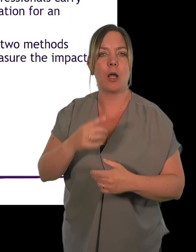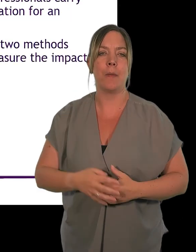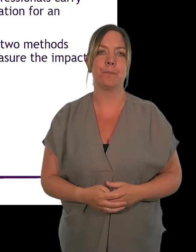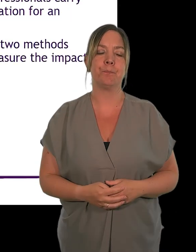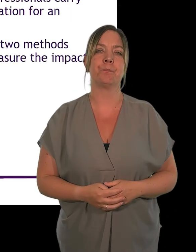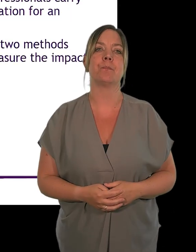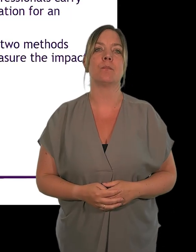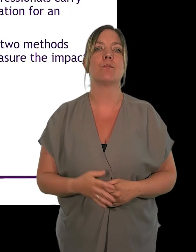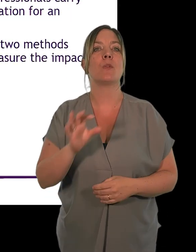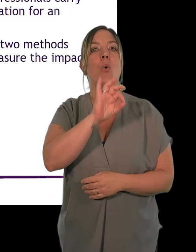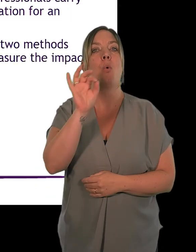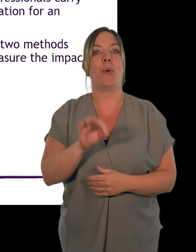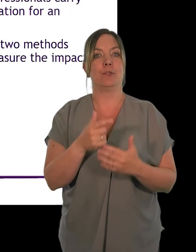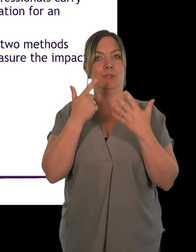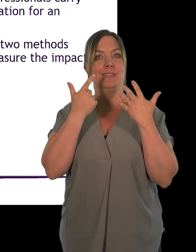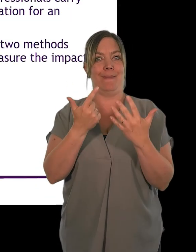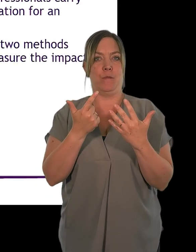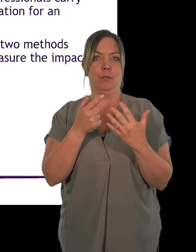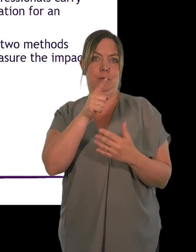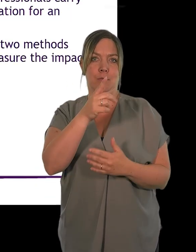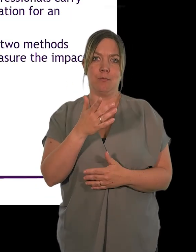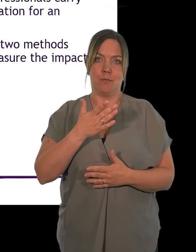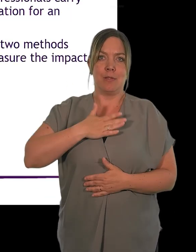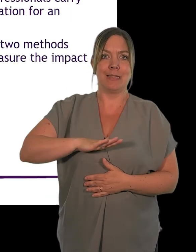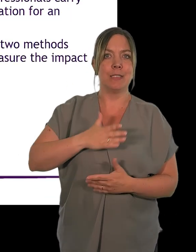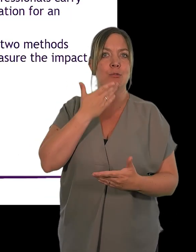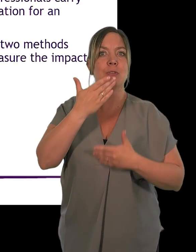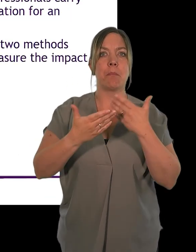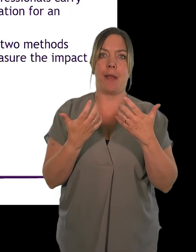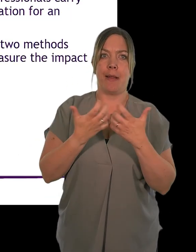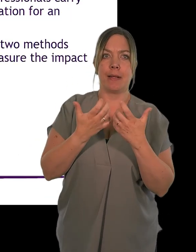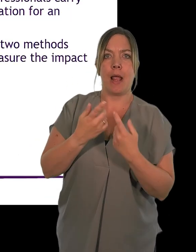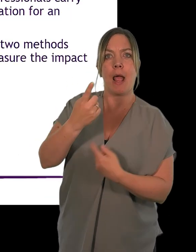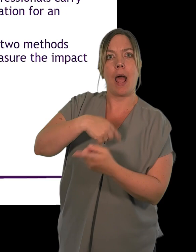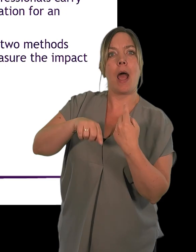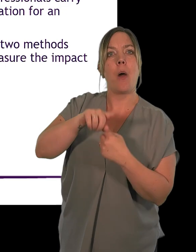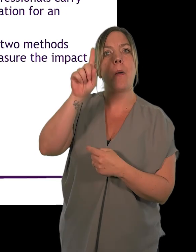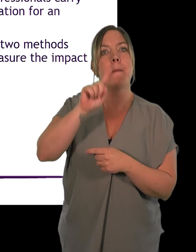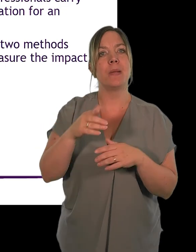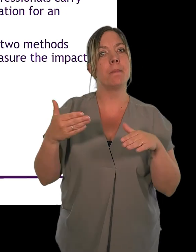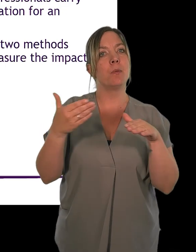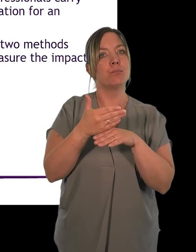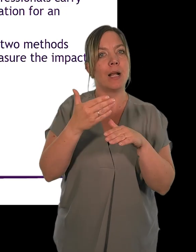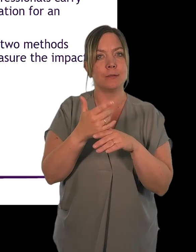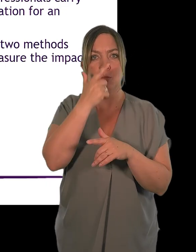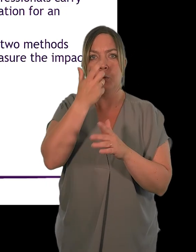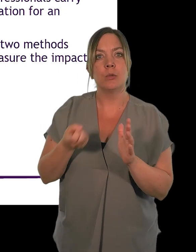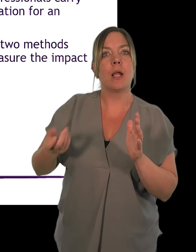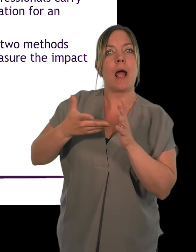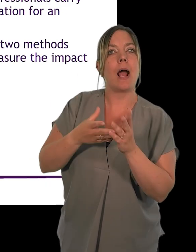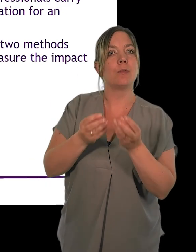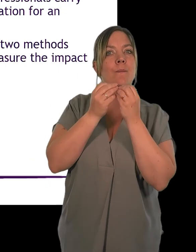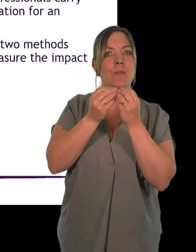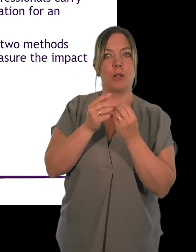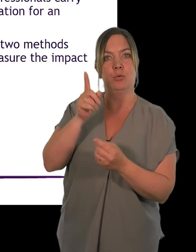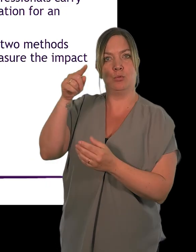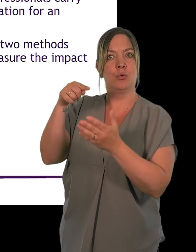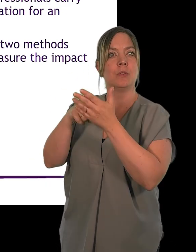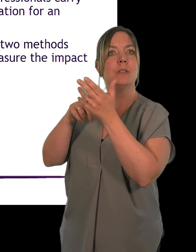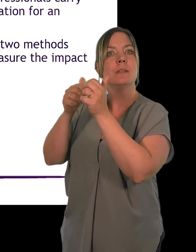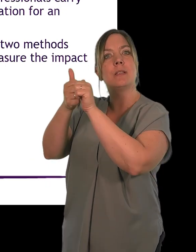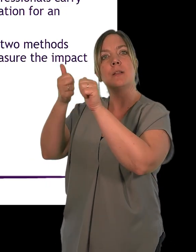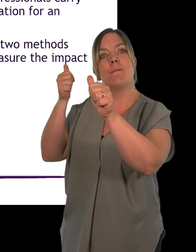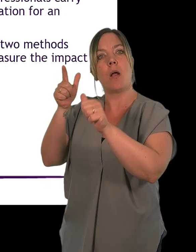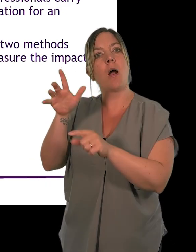Question 7. Here you need to explain how people practices could add value at Technovara